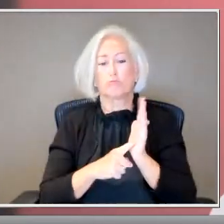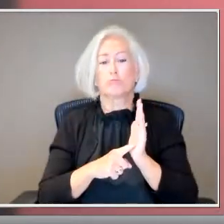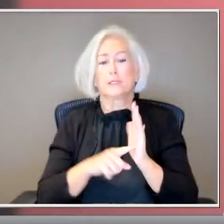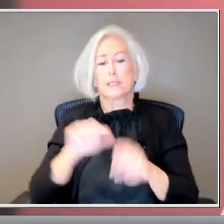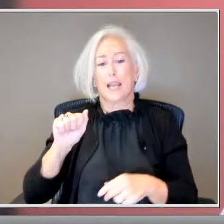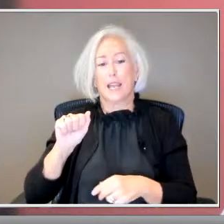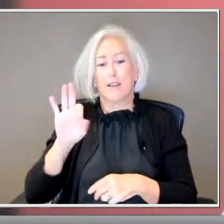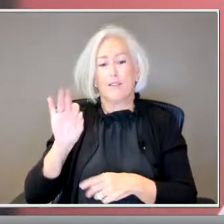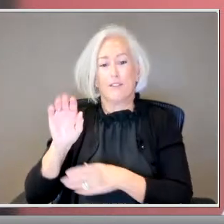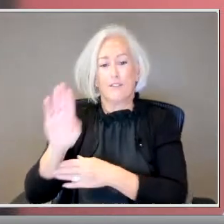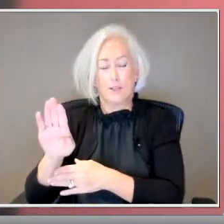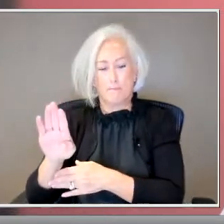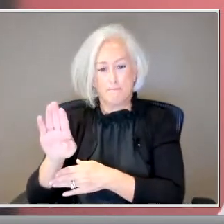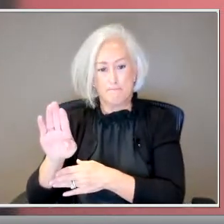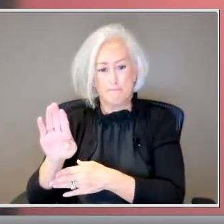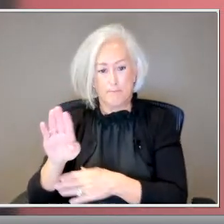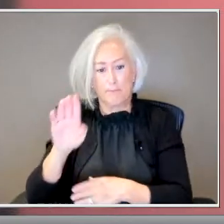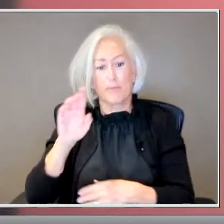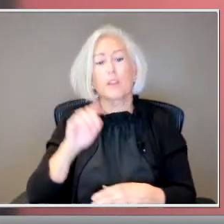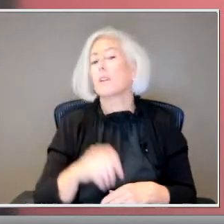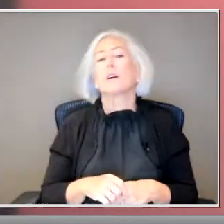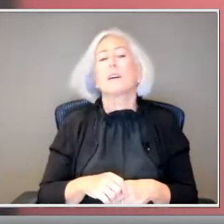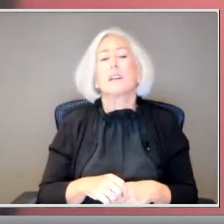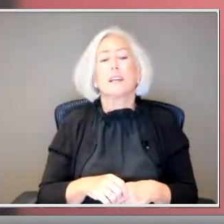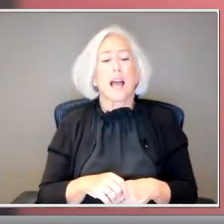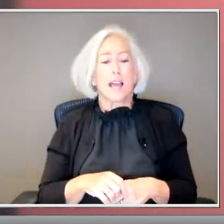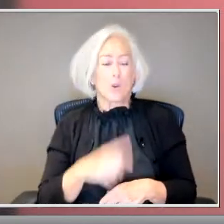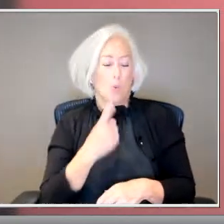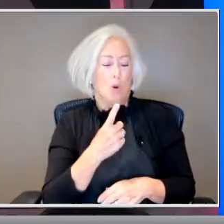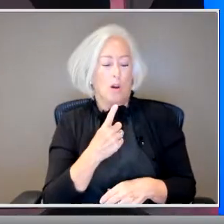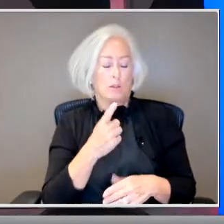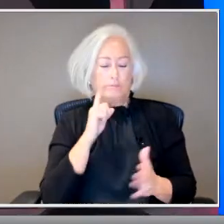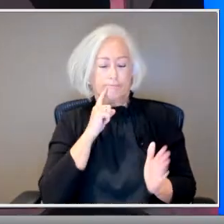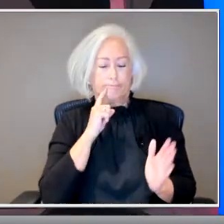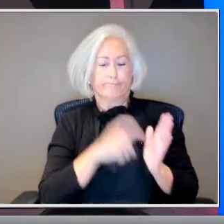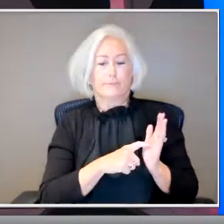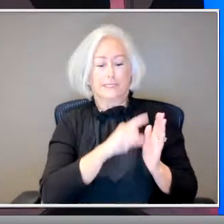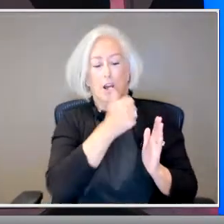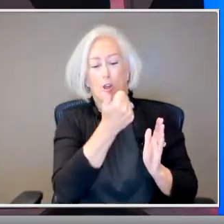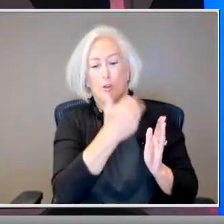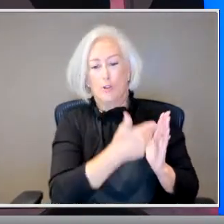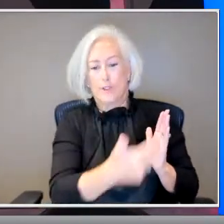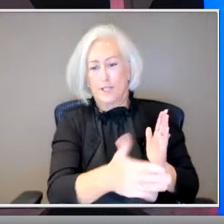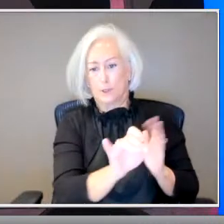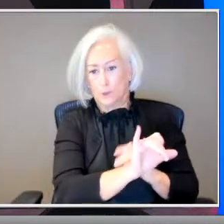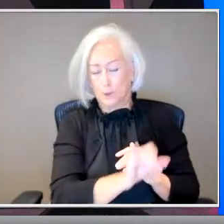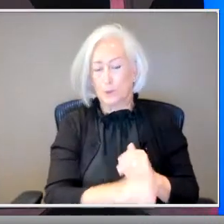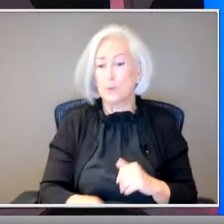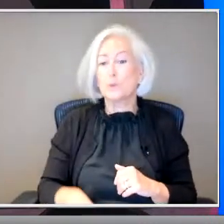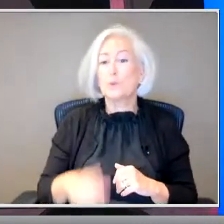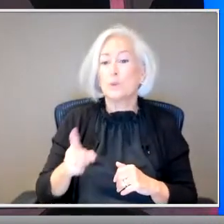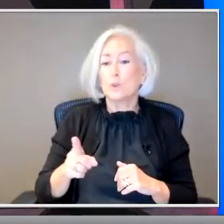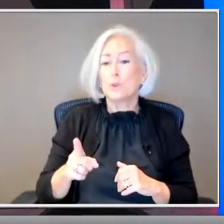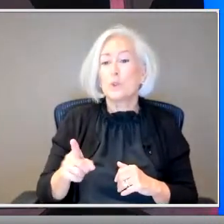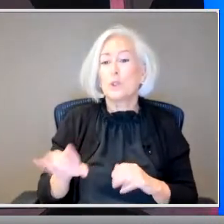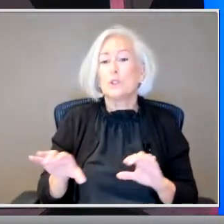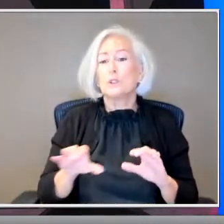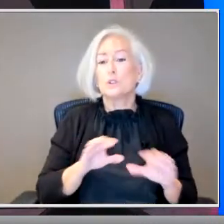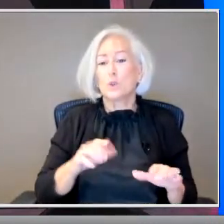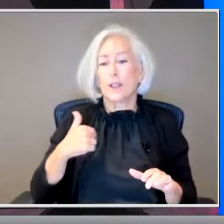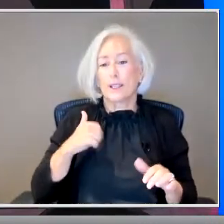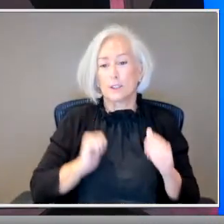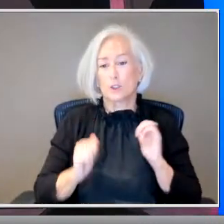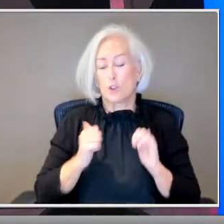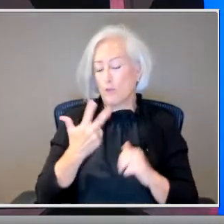can detect so many other things, and I think the watches are saving lives for sure. I mean, just having hosted the show for 3 years, I can't tell you,